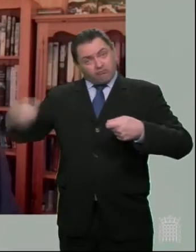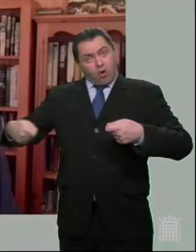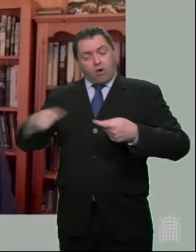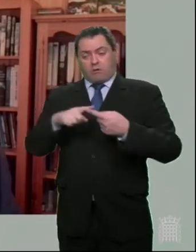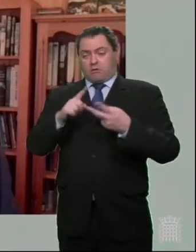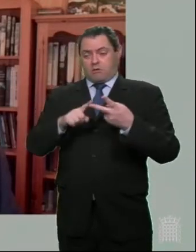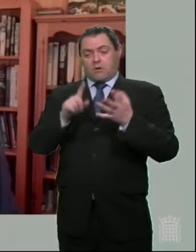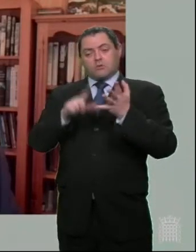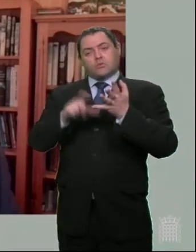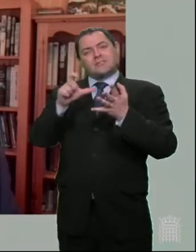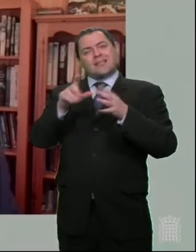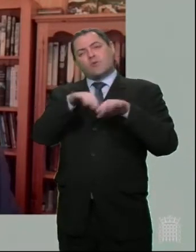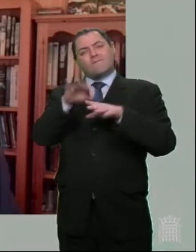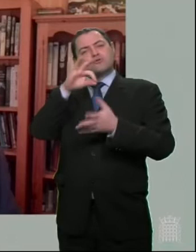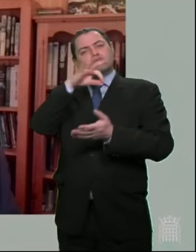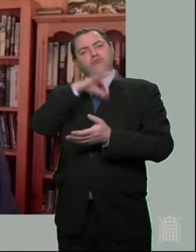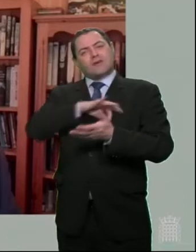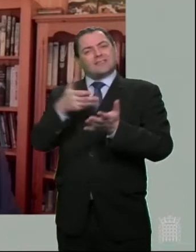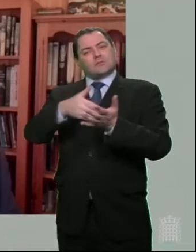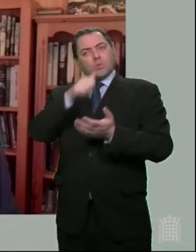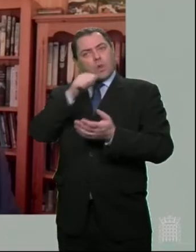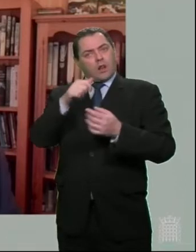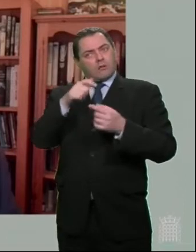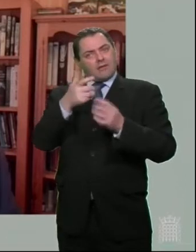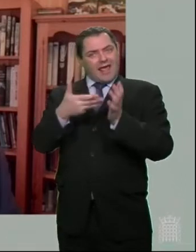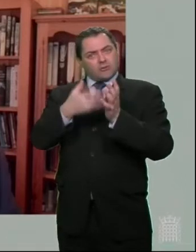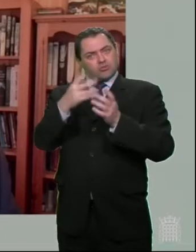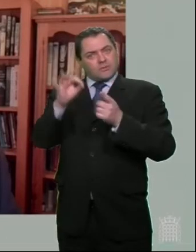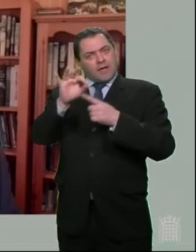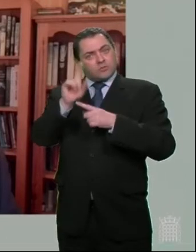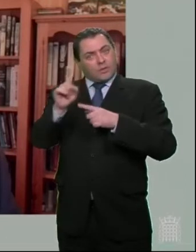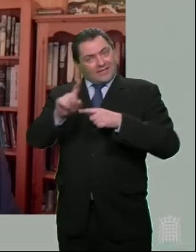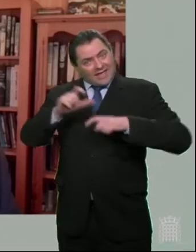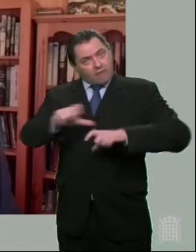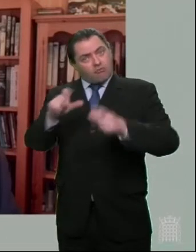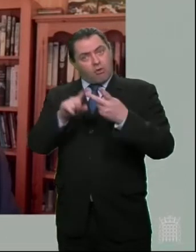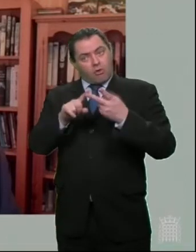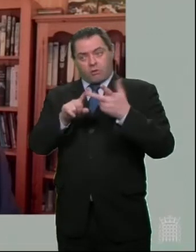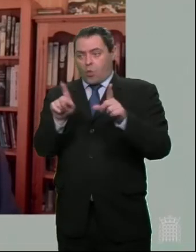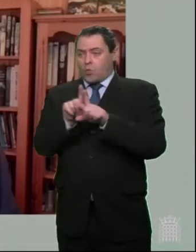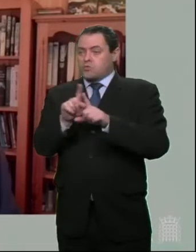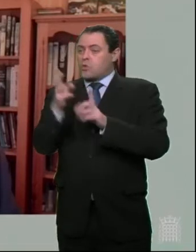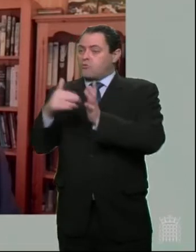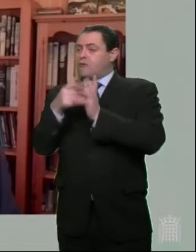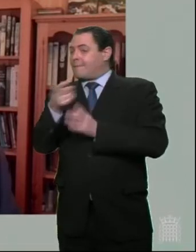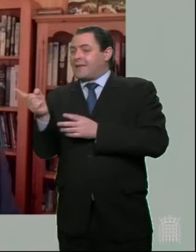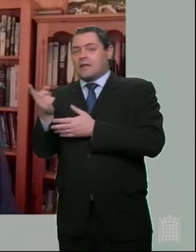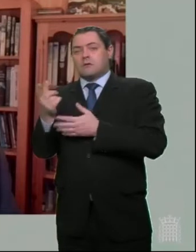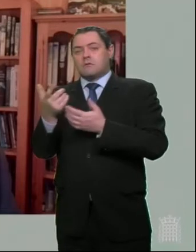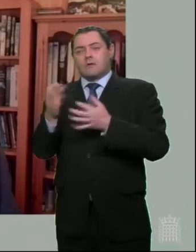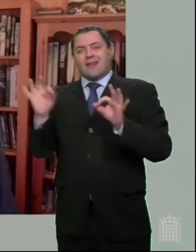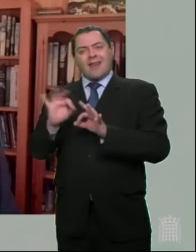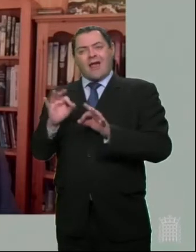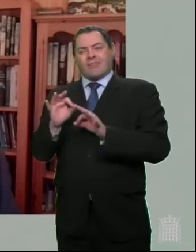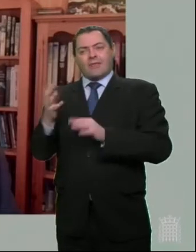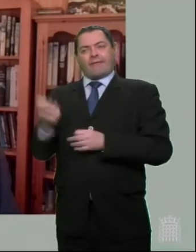credit uplift and finally offer support for the 3 million excluded? Or will he leave families